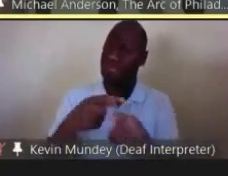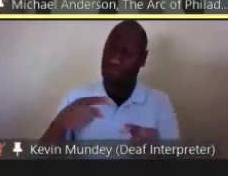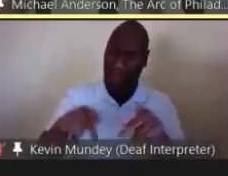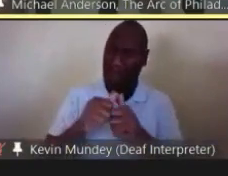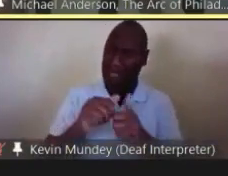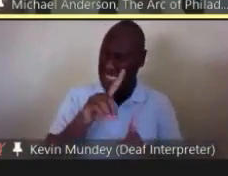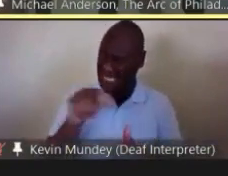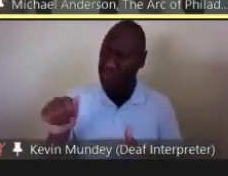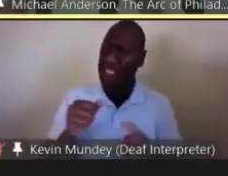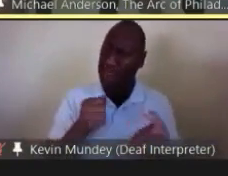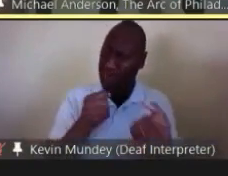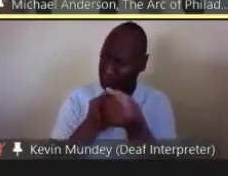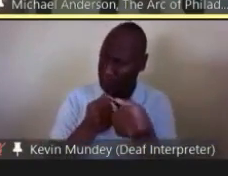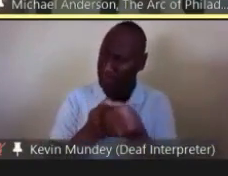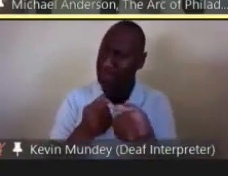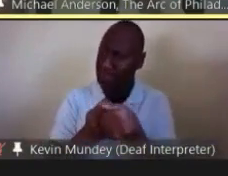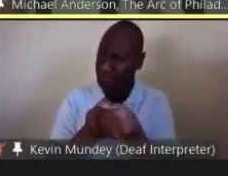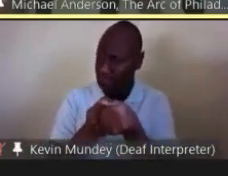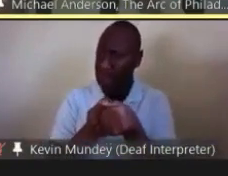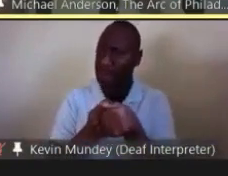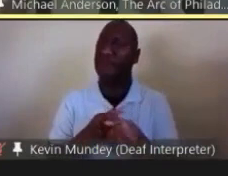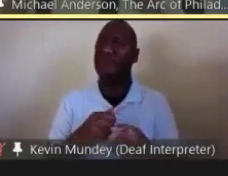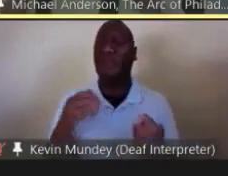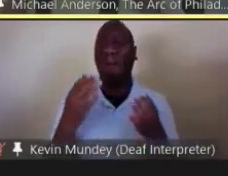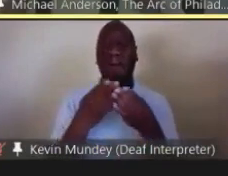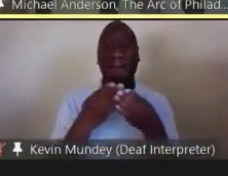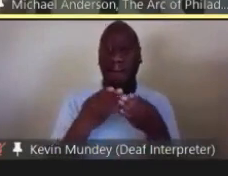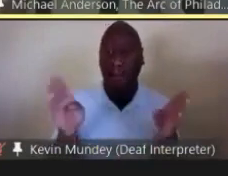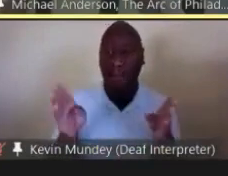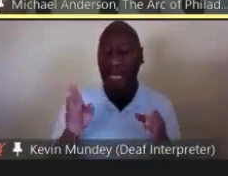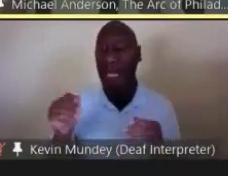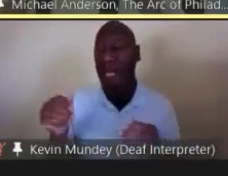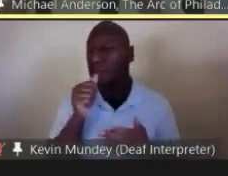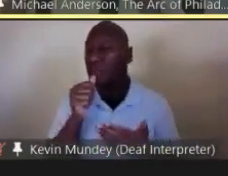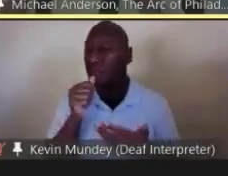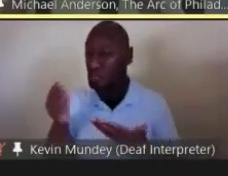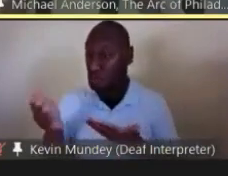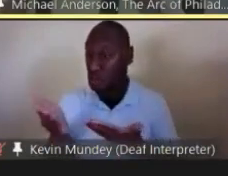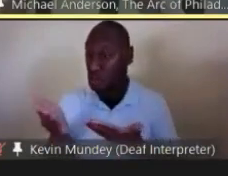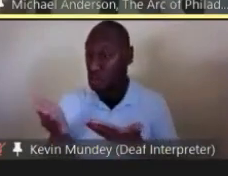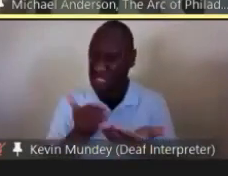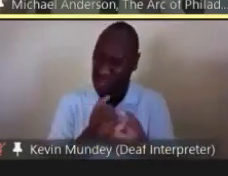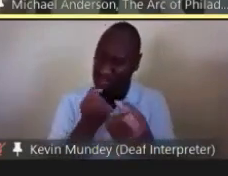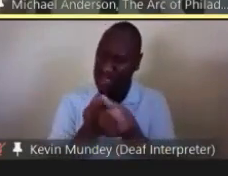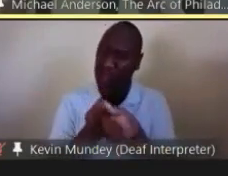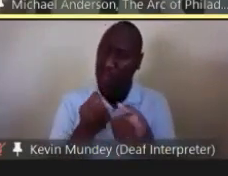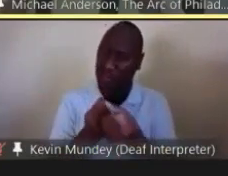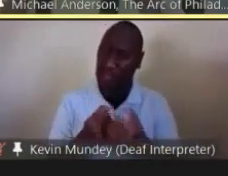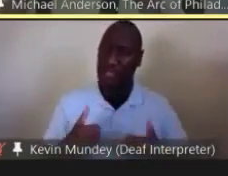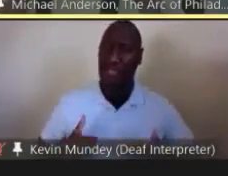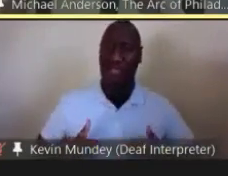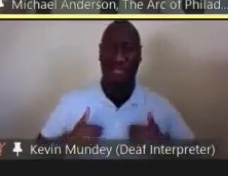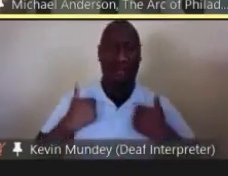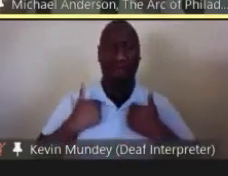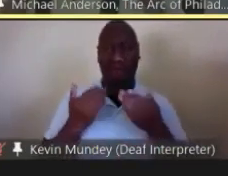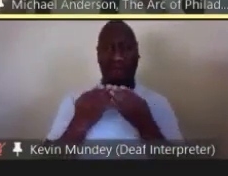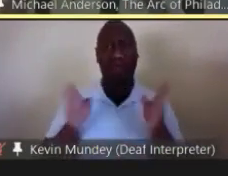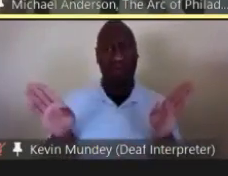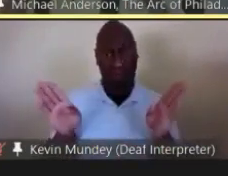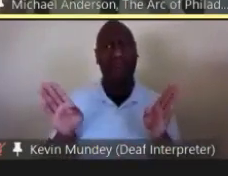public and private services and supports their lifestyle and